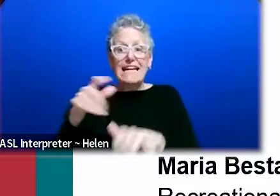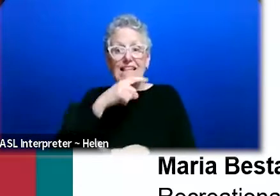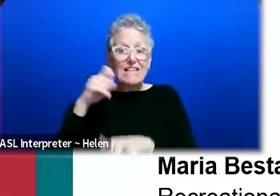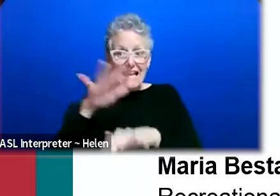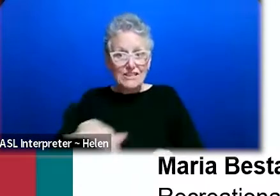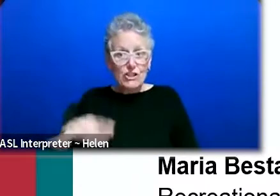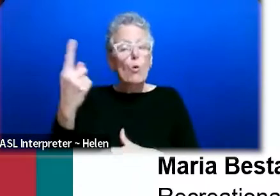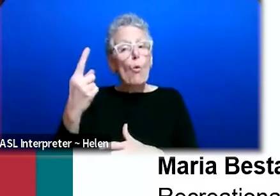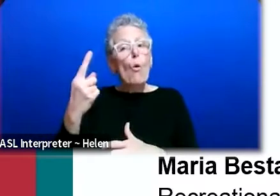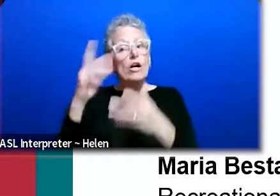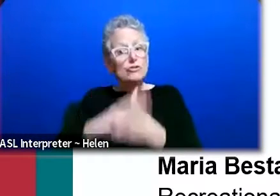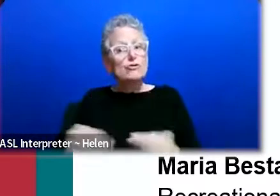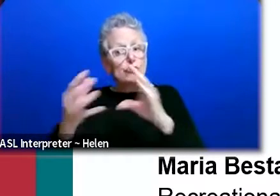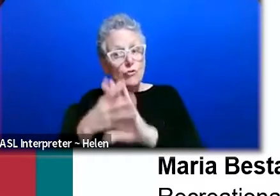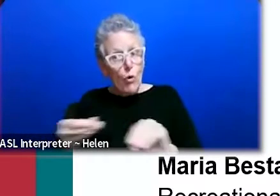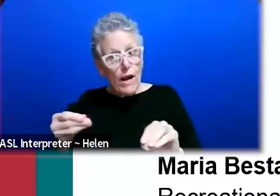also battled with her on the tennis court.